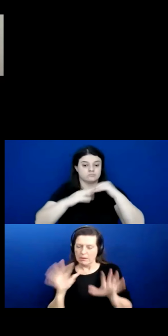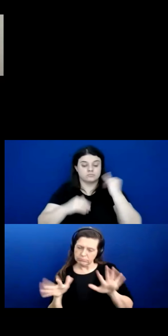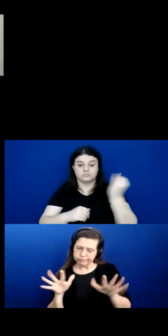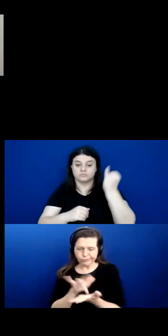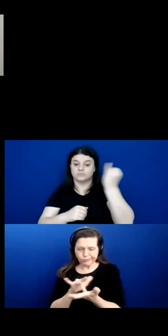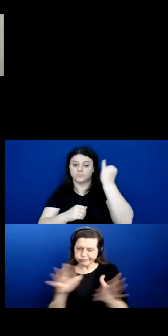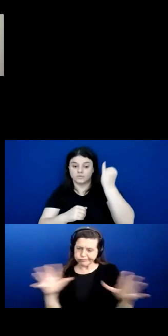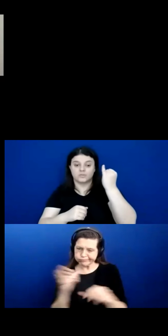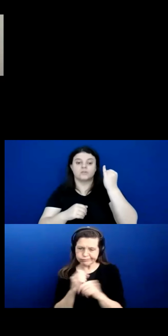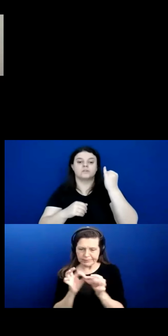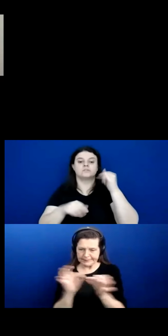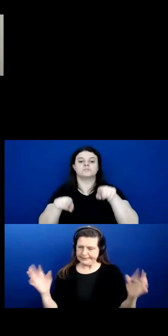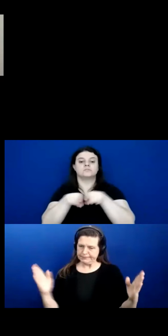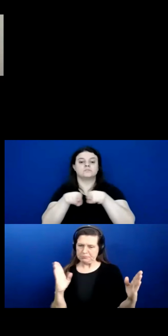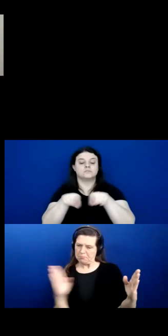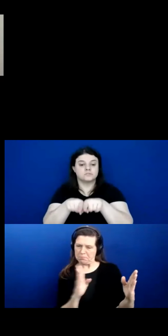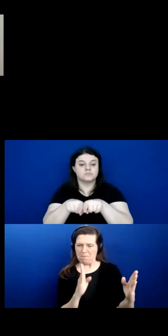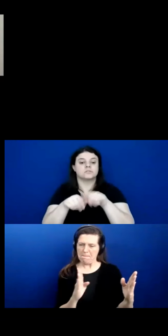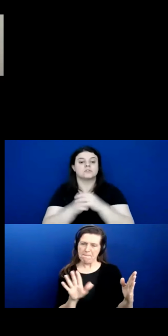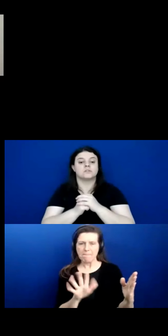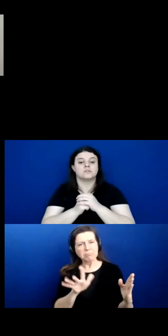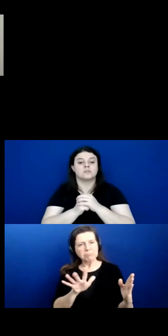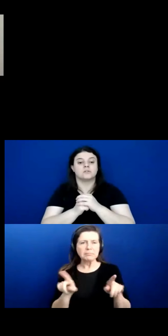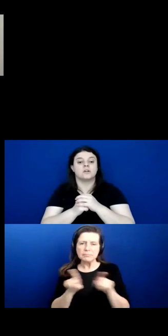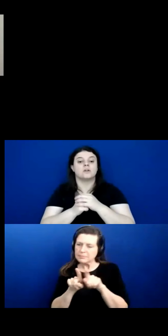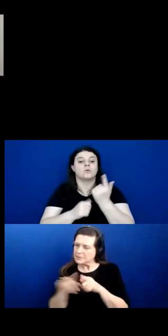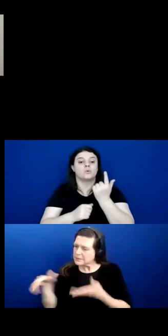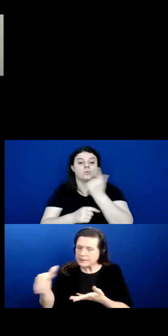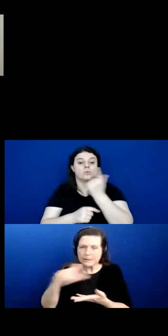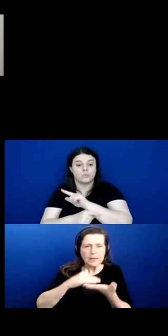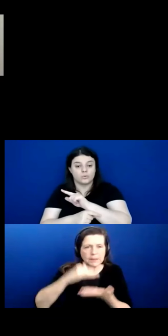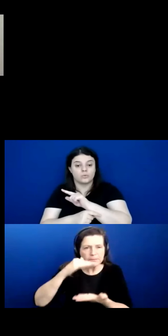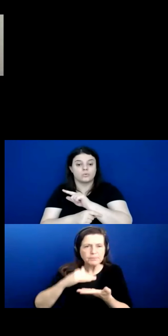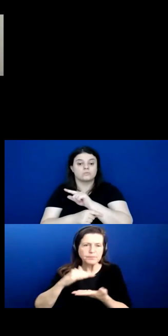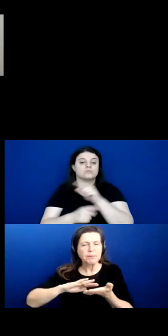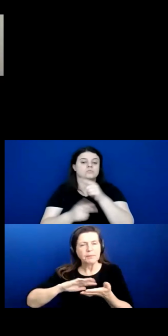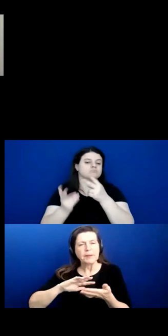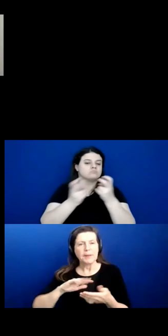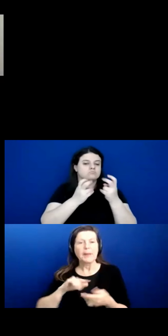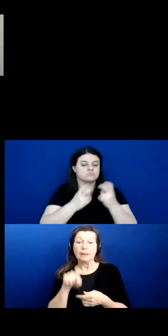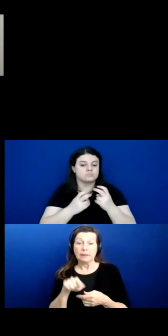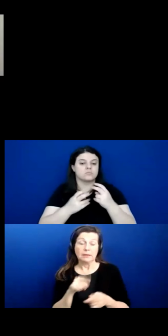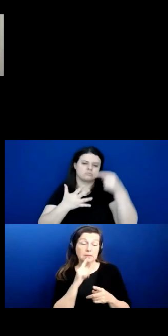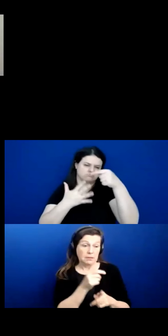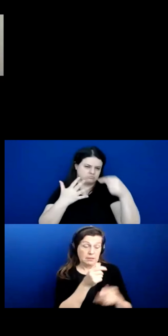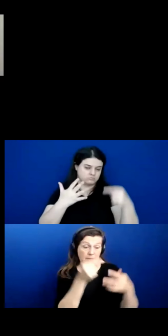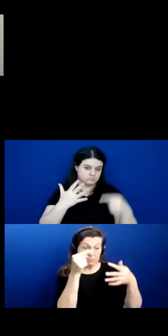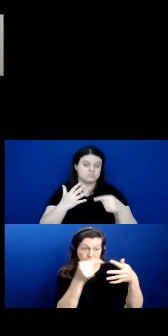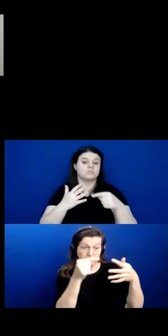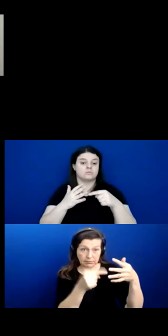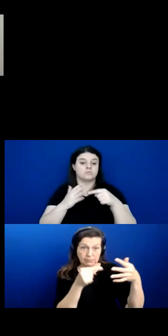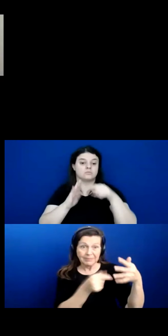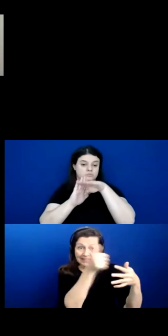and subjective effectiveness. And we also calculated the mean ratings for single items of the scale that